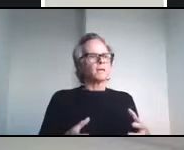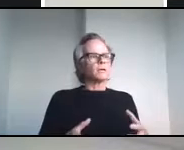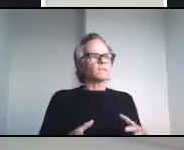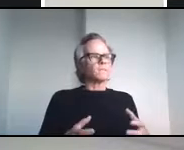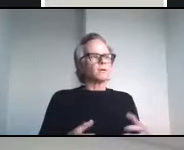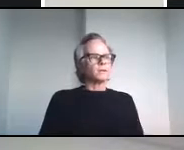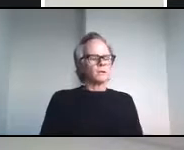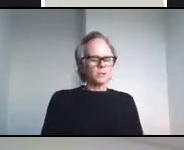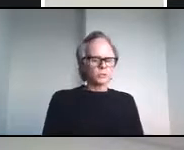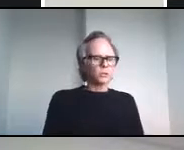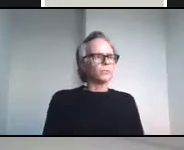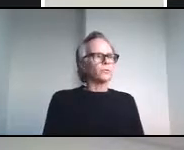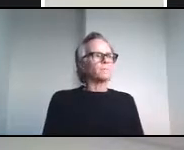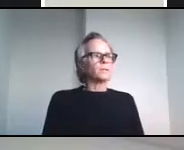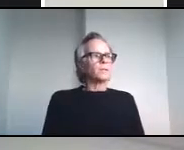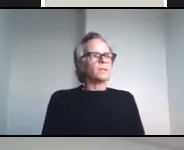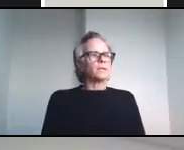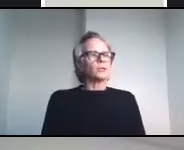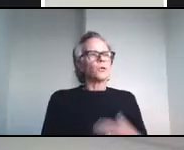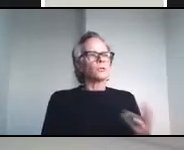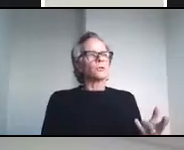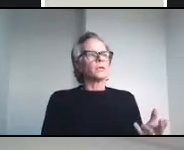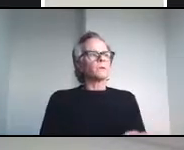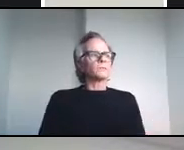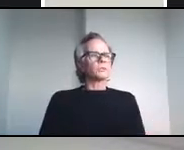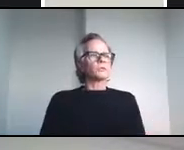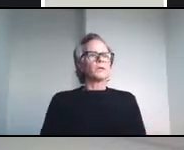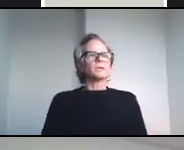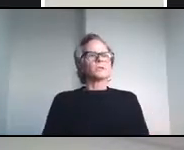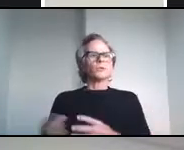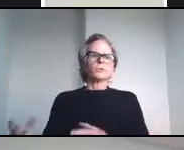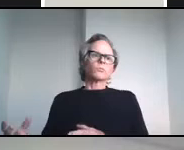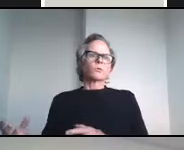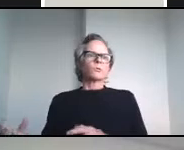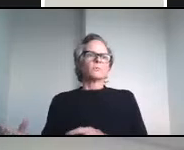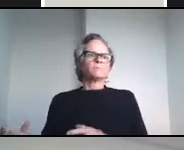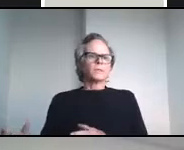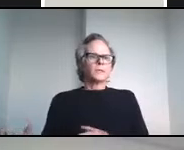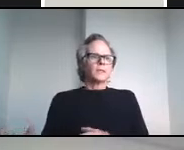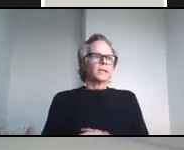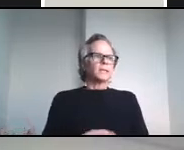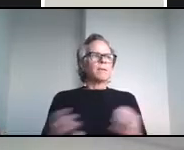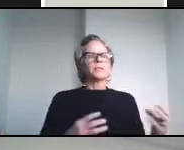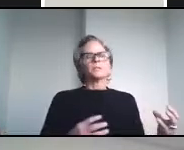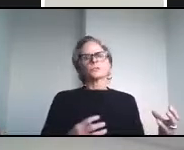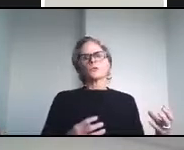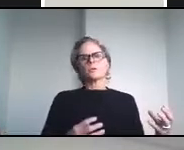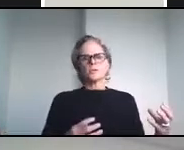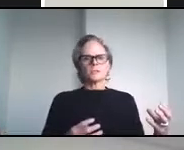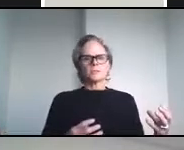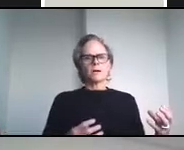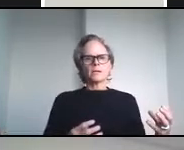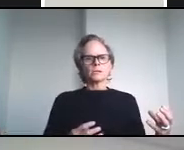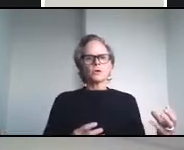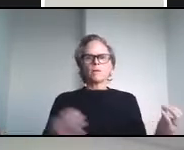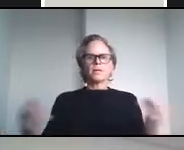define that area for the very youngest children. At the northern end, we've situated the children's workroom, and then abundant storage